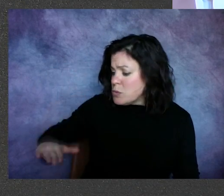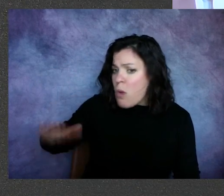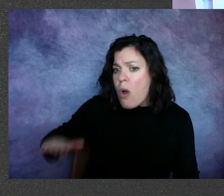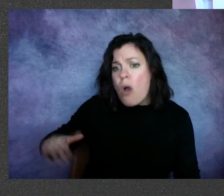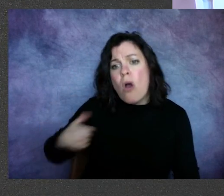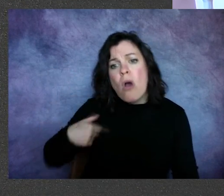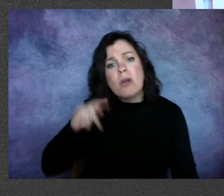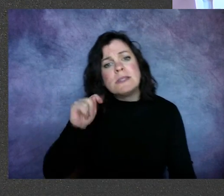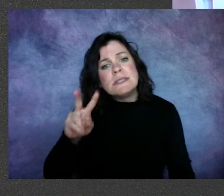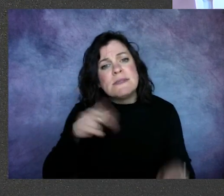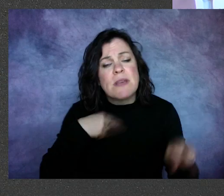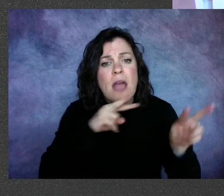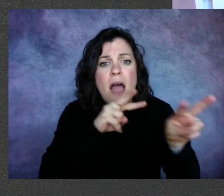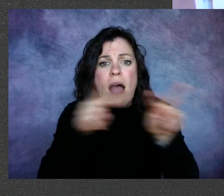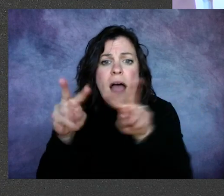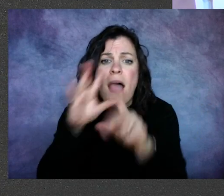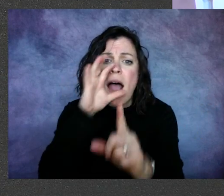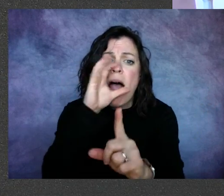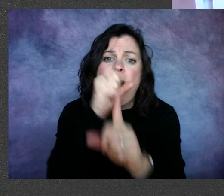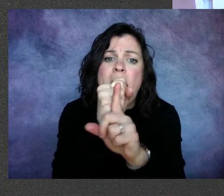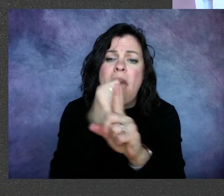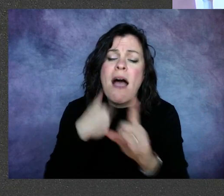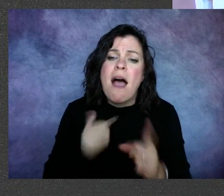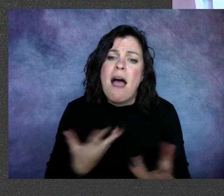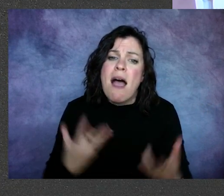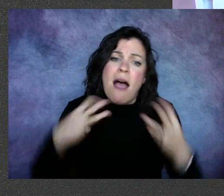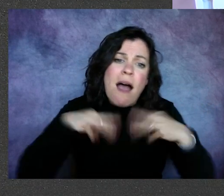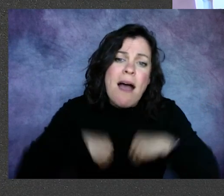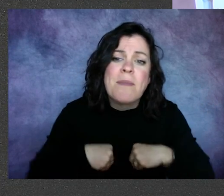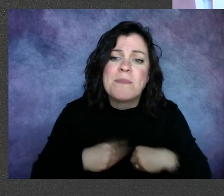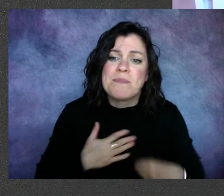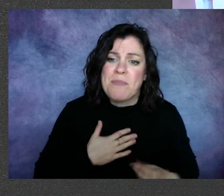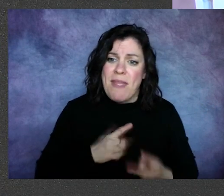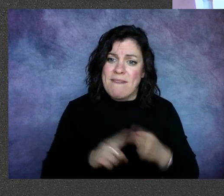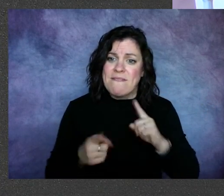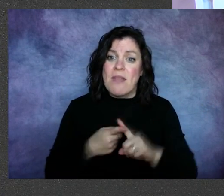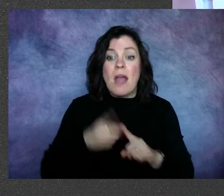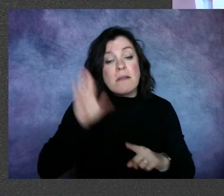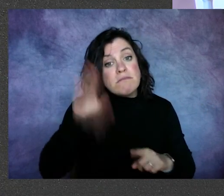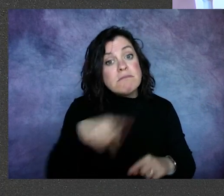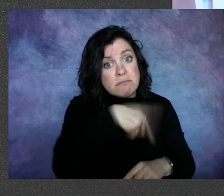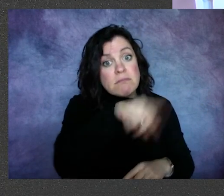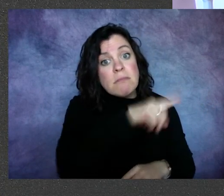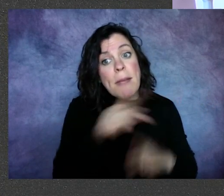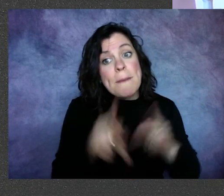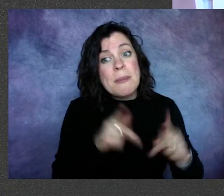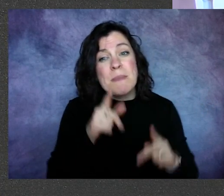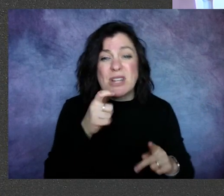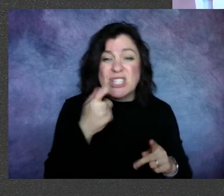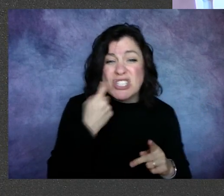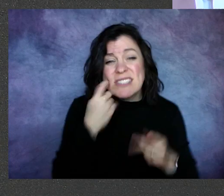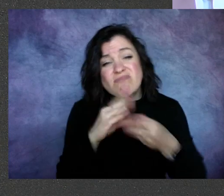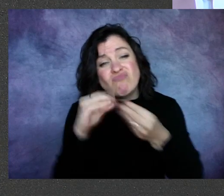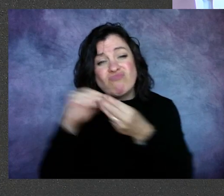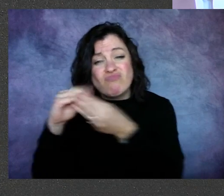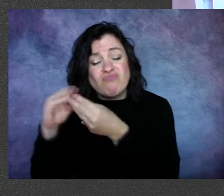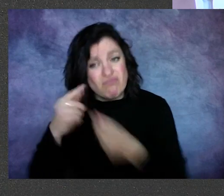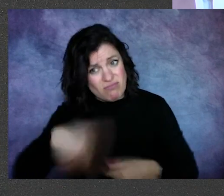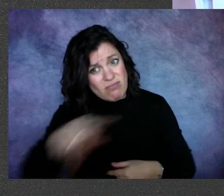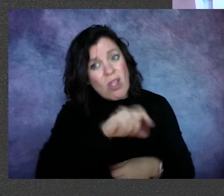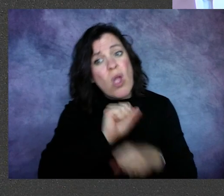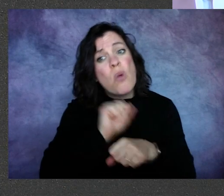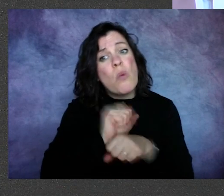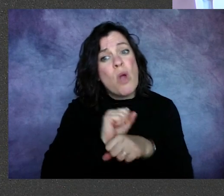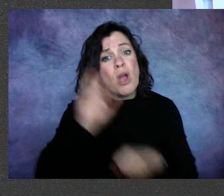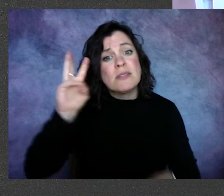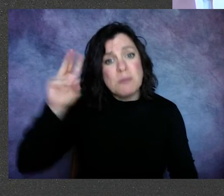forever. You know, everyone at that TV station, at WQLN, and all PBS stations everywhere, work so hard